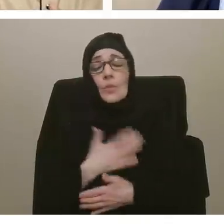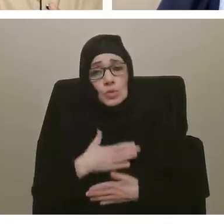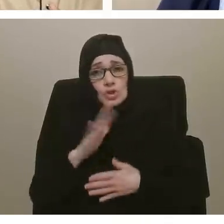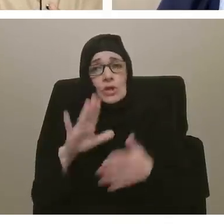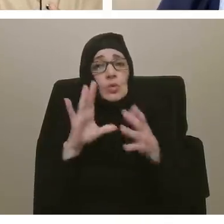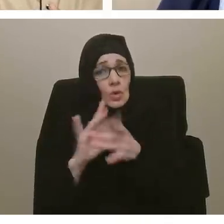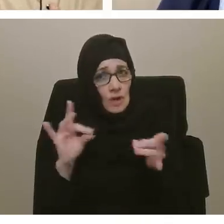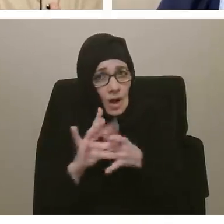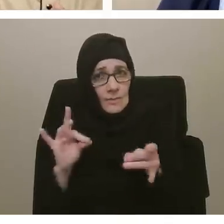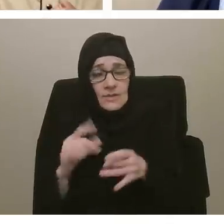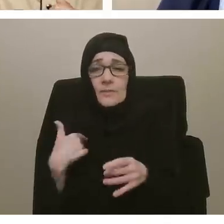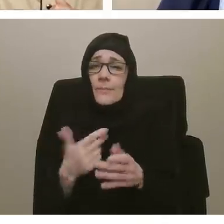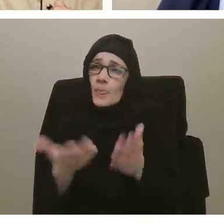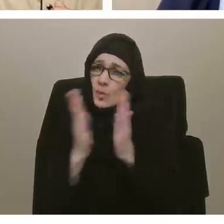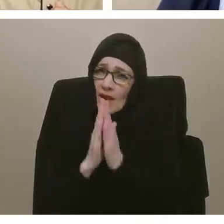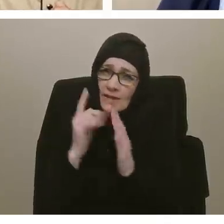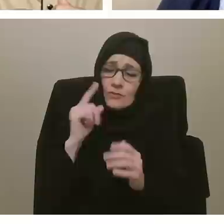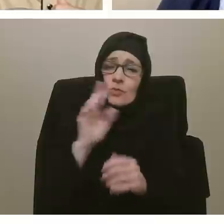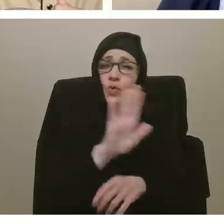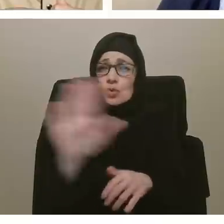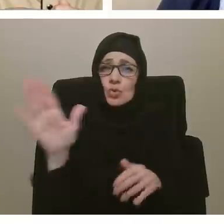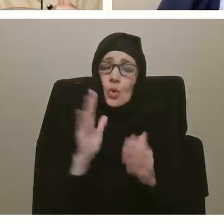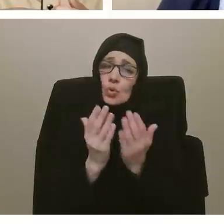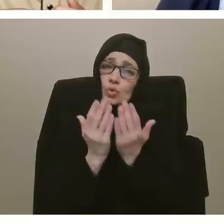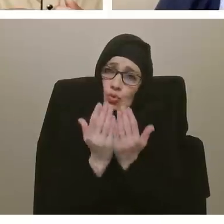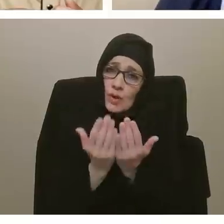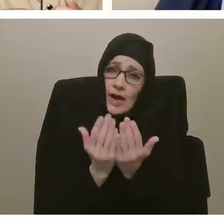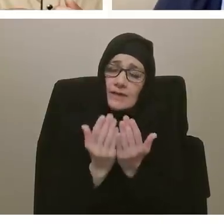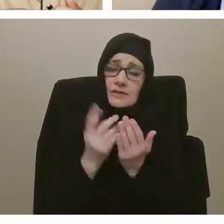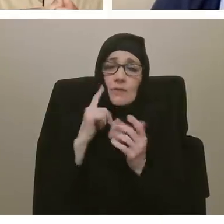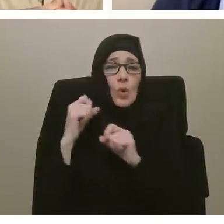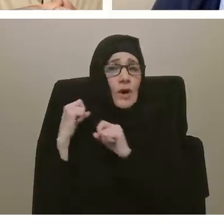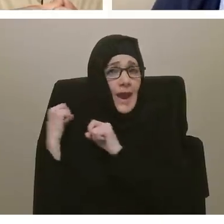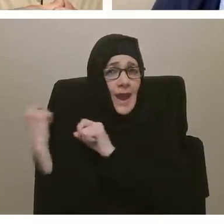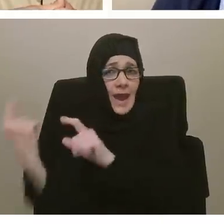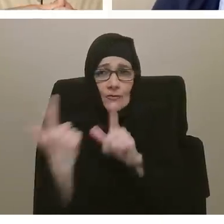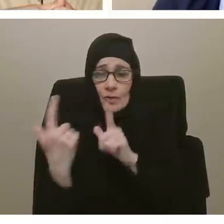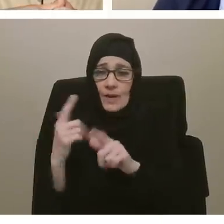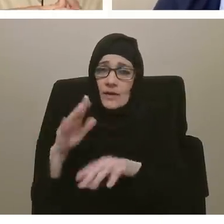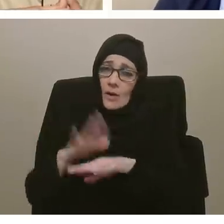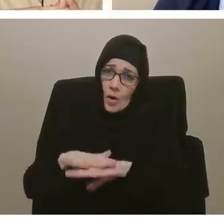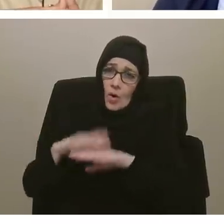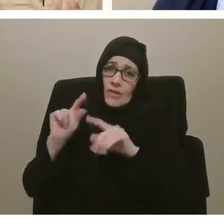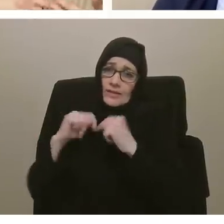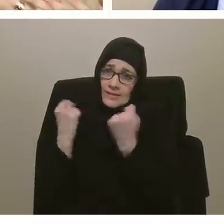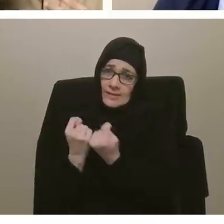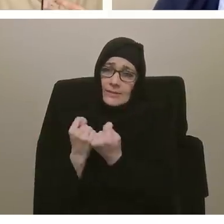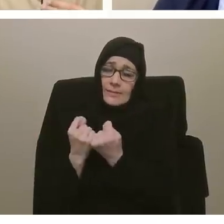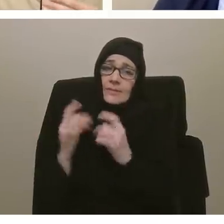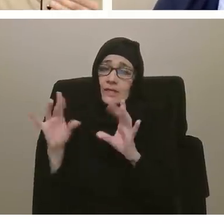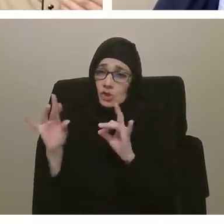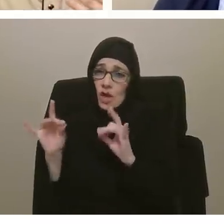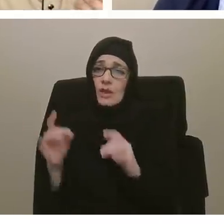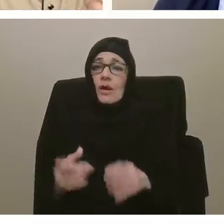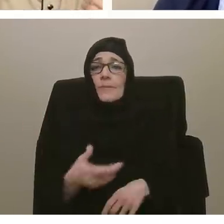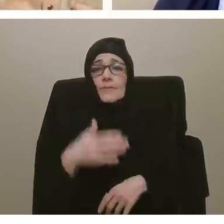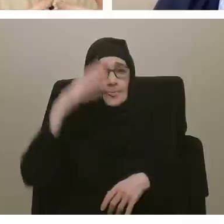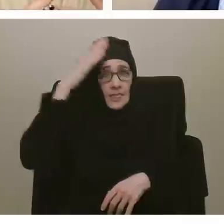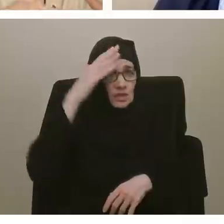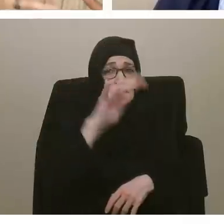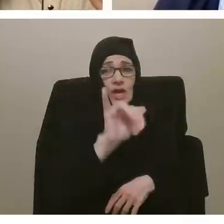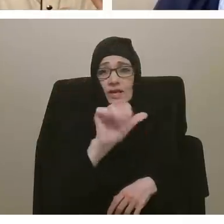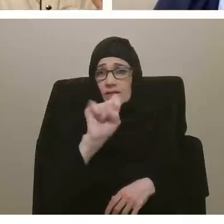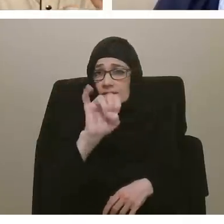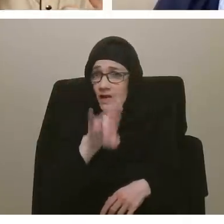And, you know, we ask for your du'as for everyone on the team, inshallah ta'ala. Sheikh Yasir, his